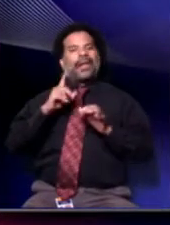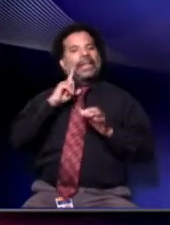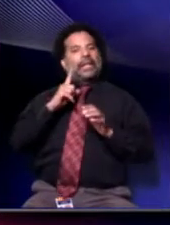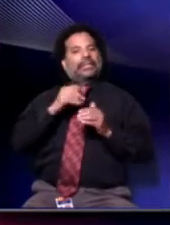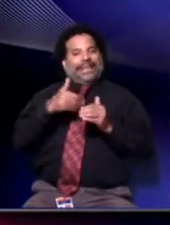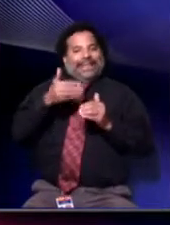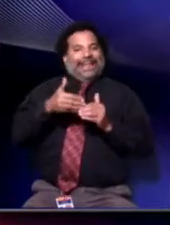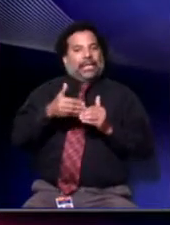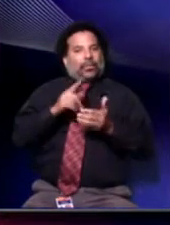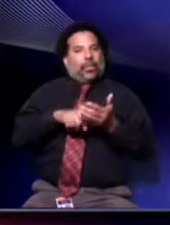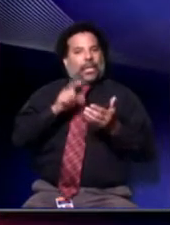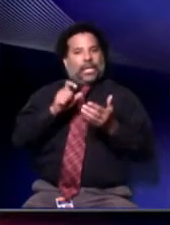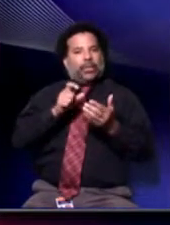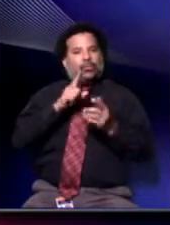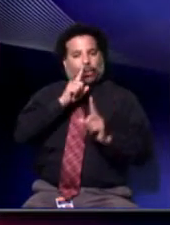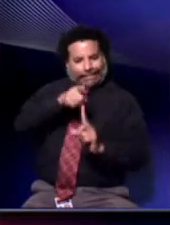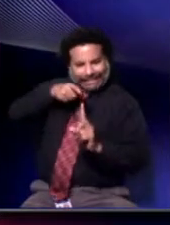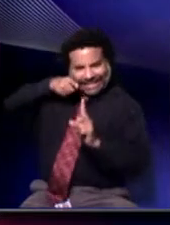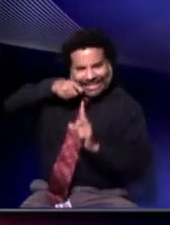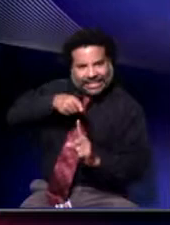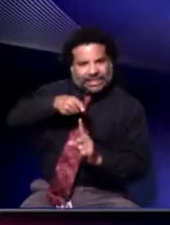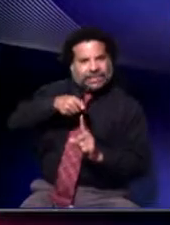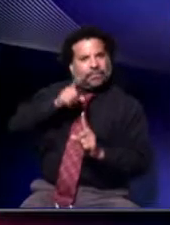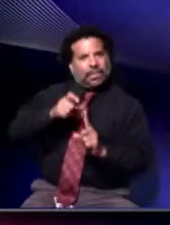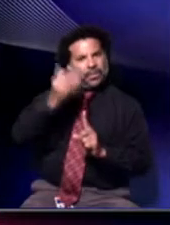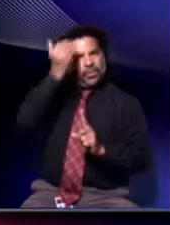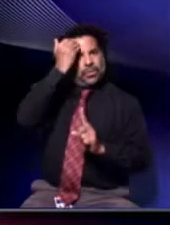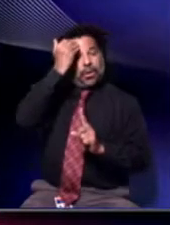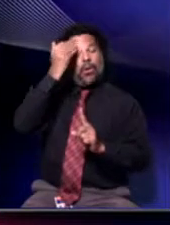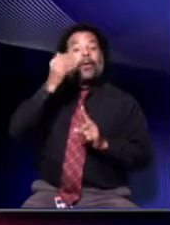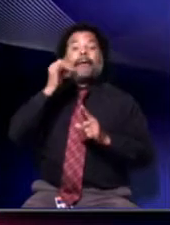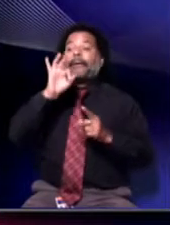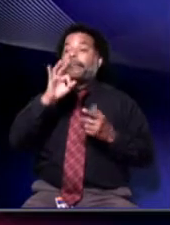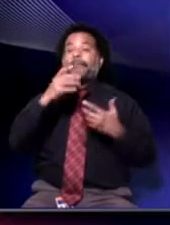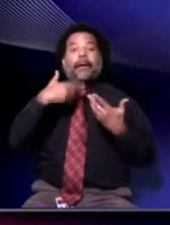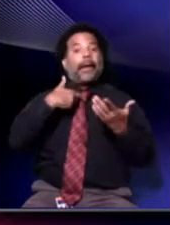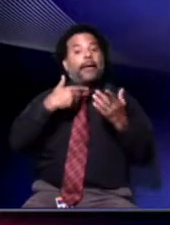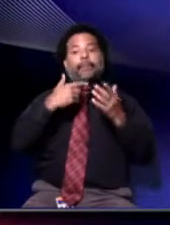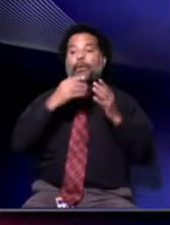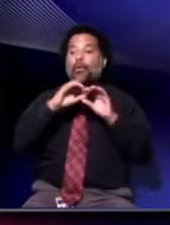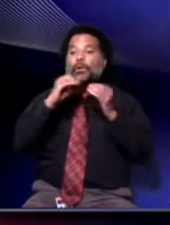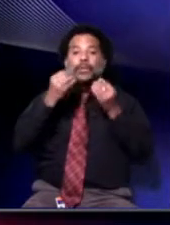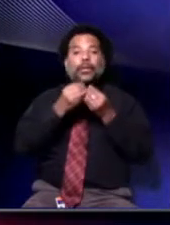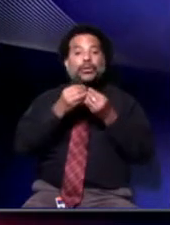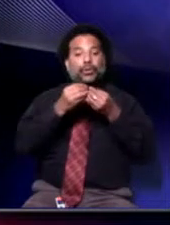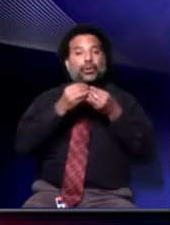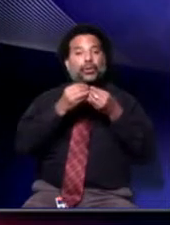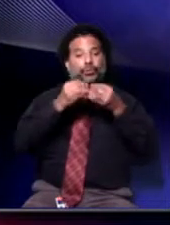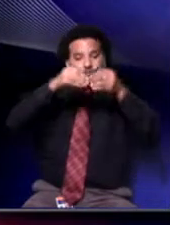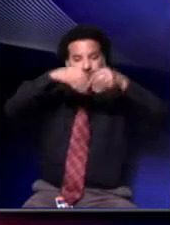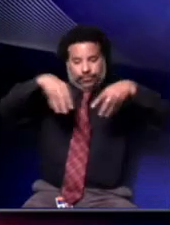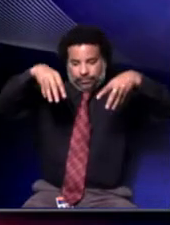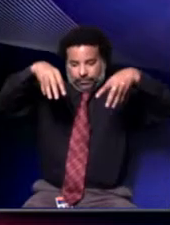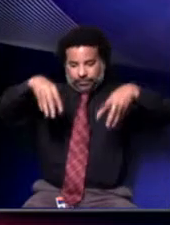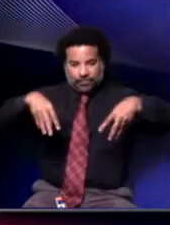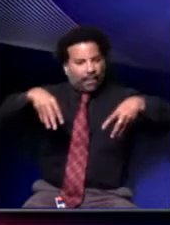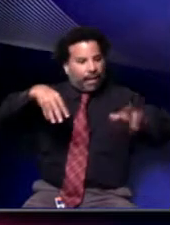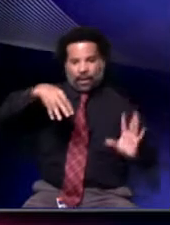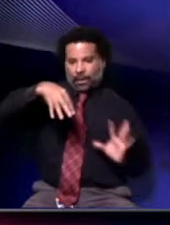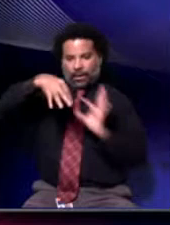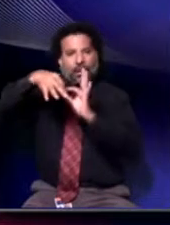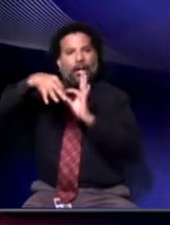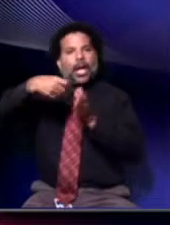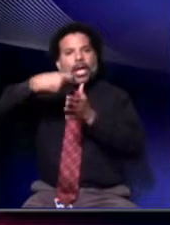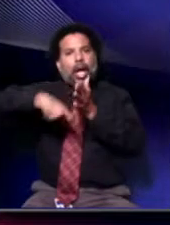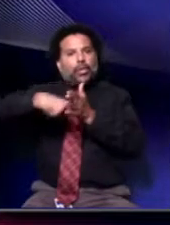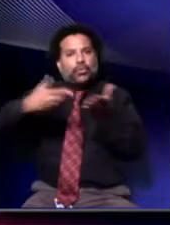of granularity. And then maybe if you have an organizational chart, correlating the organizational chart to those costs. And I don't think it's